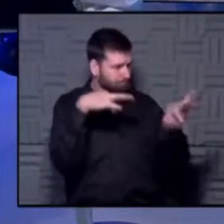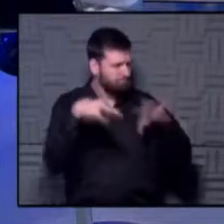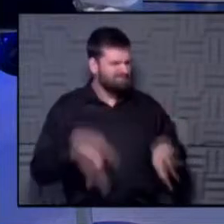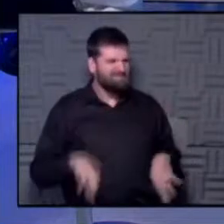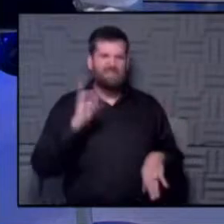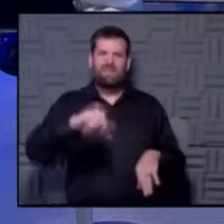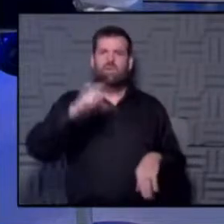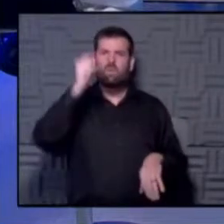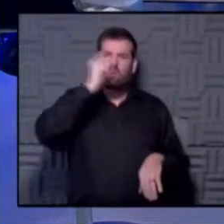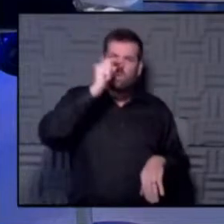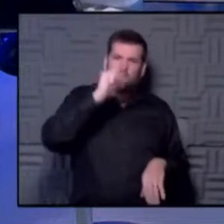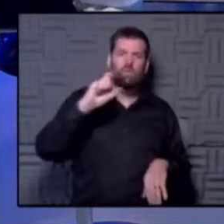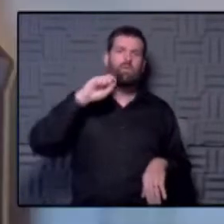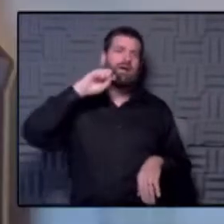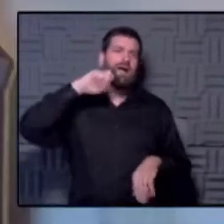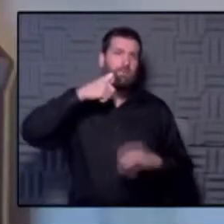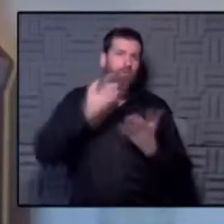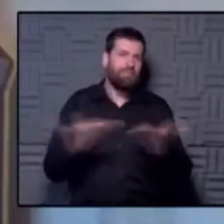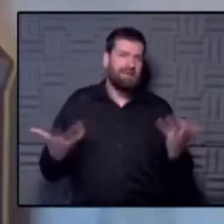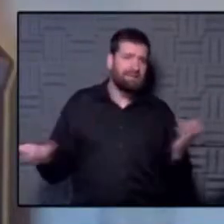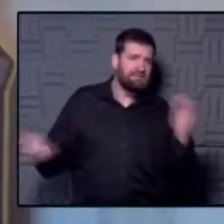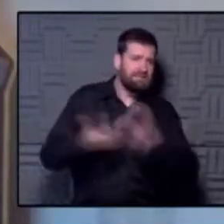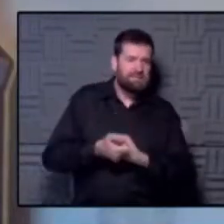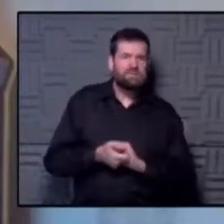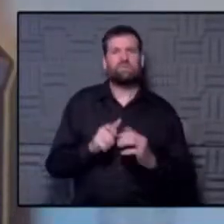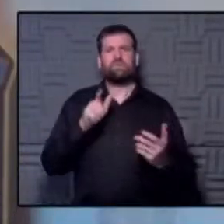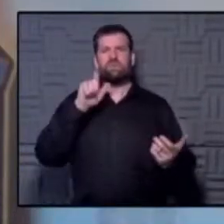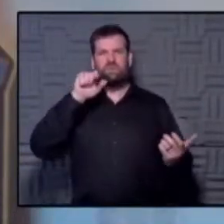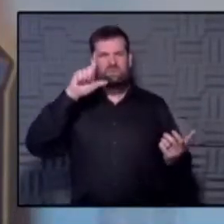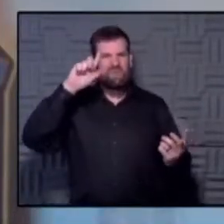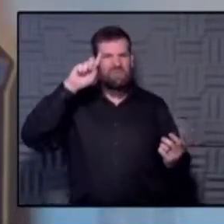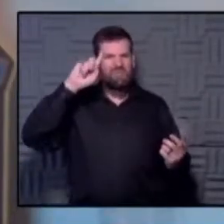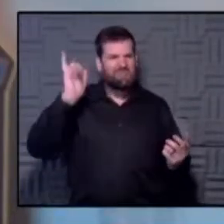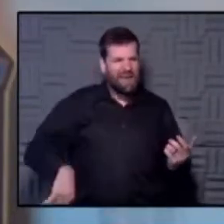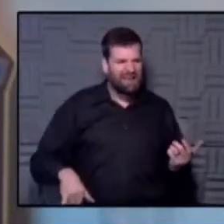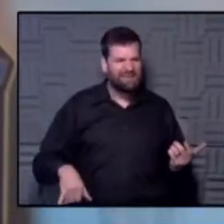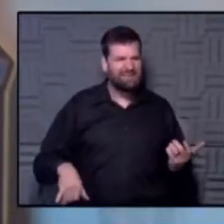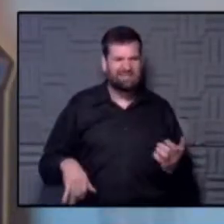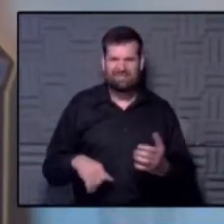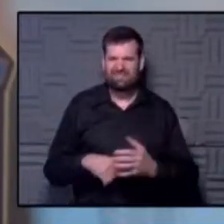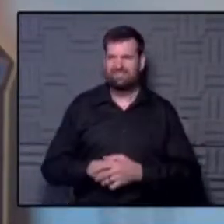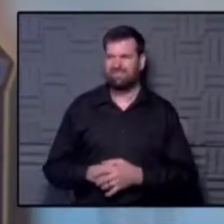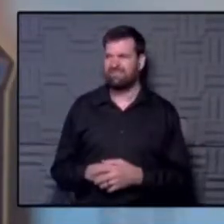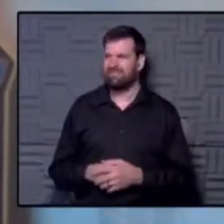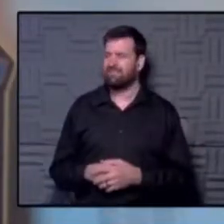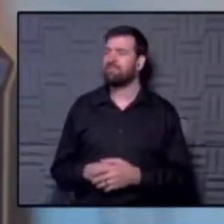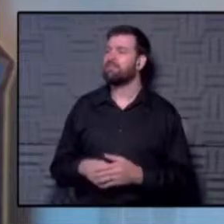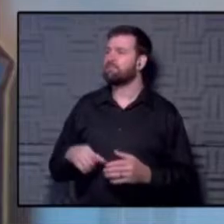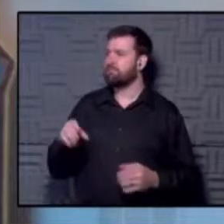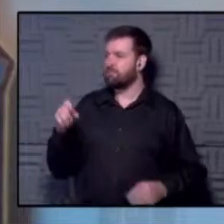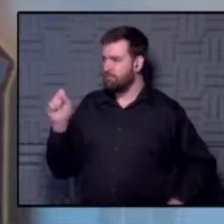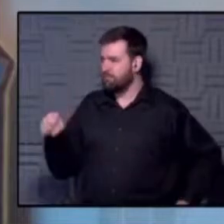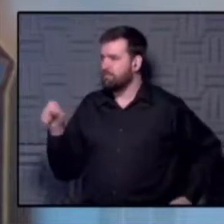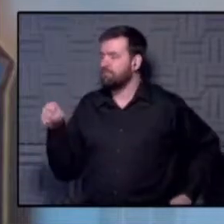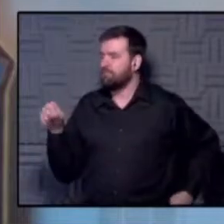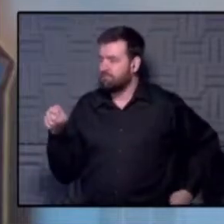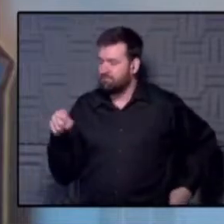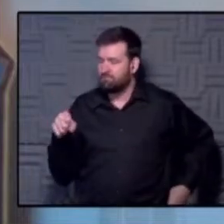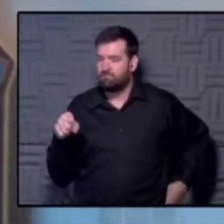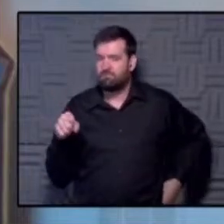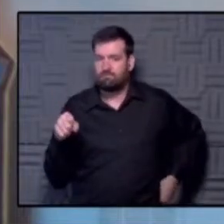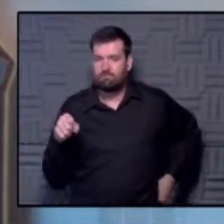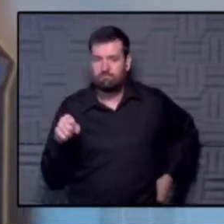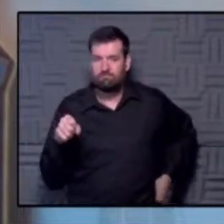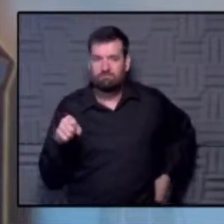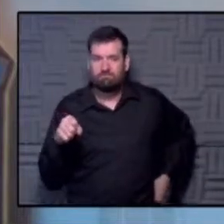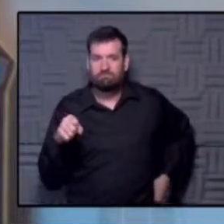whole Google-Apple thing. Google and Apple working together? Who would have ever thought about that being true? Yeah, that's a complicated story, so